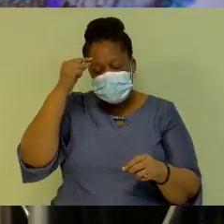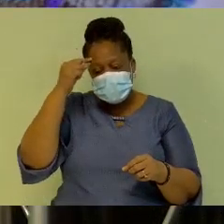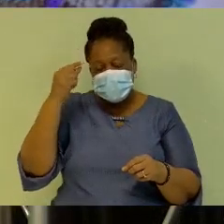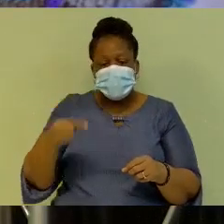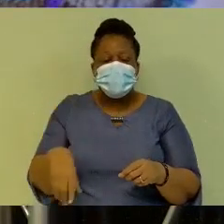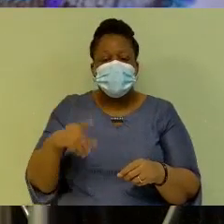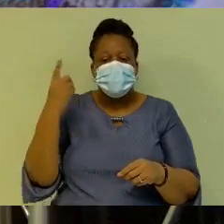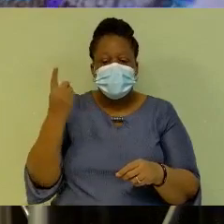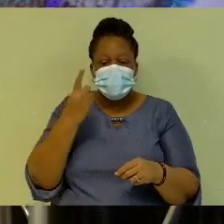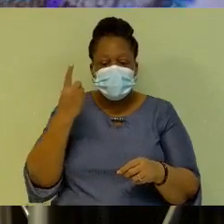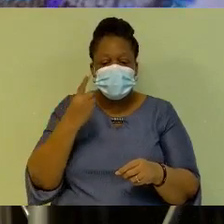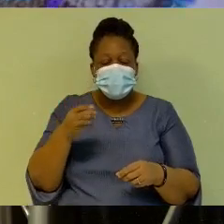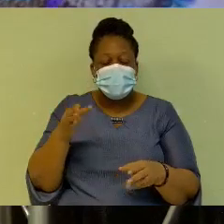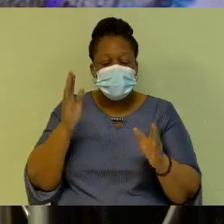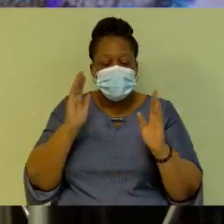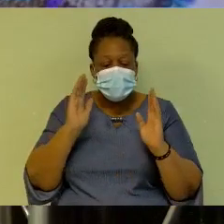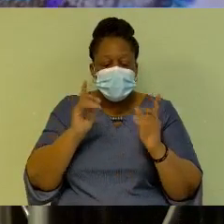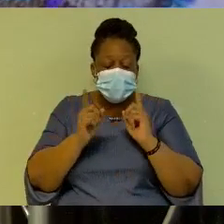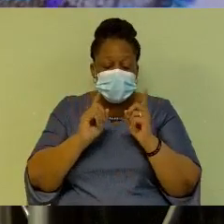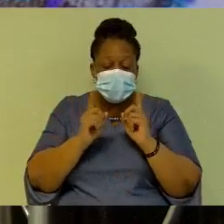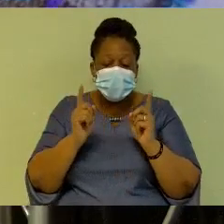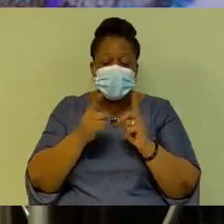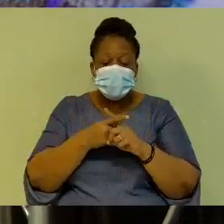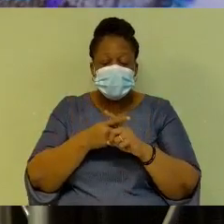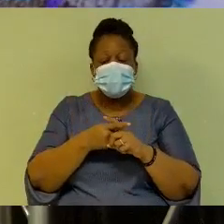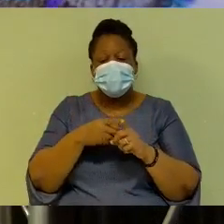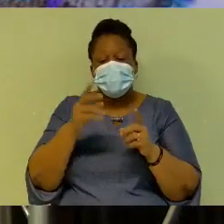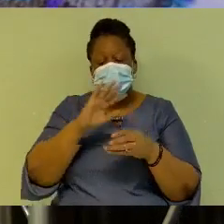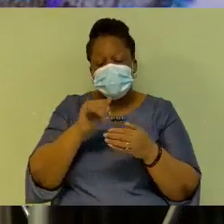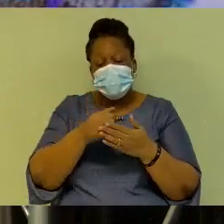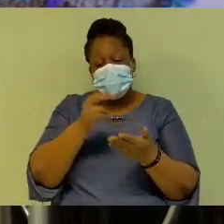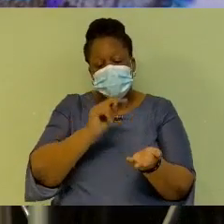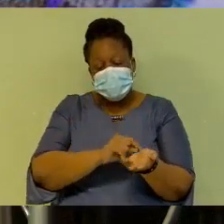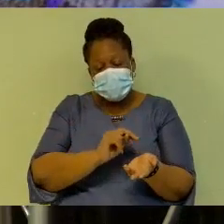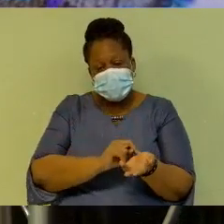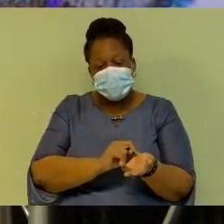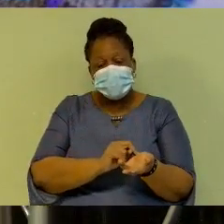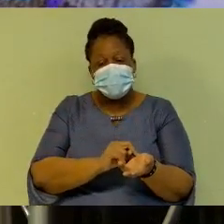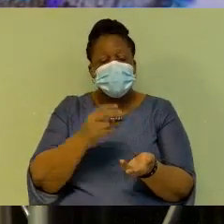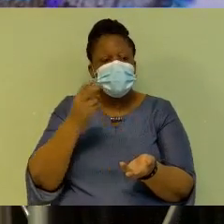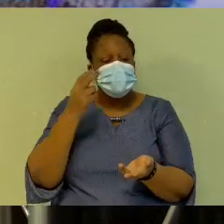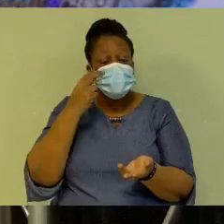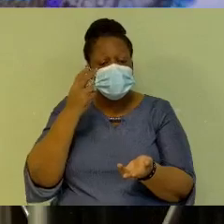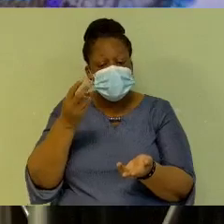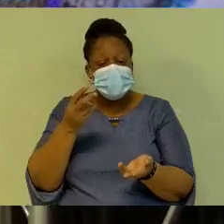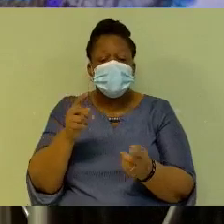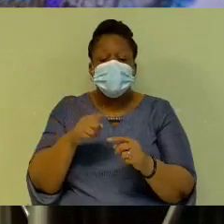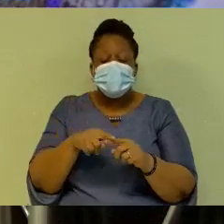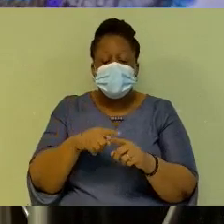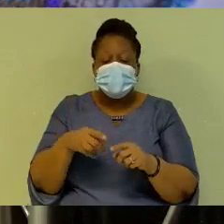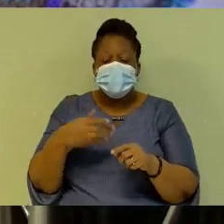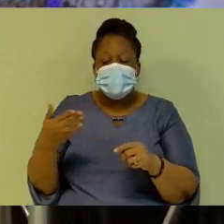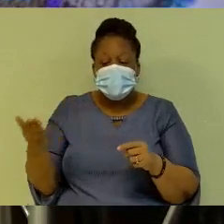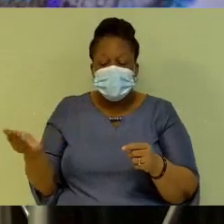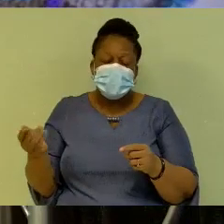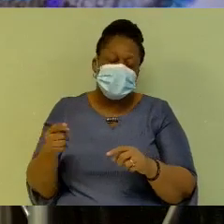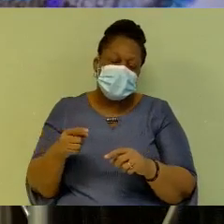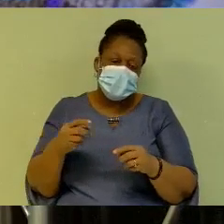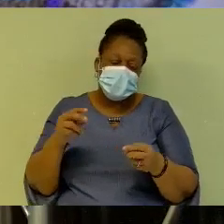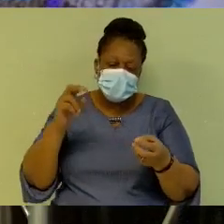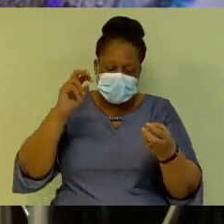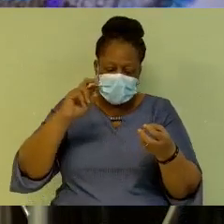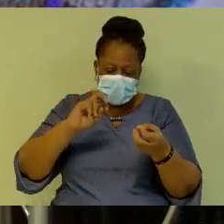nursing fraternity, the Nurses and Midwives Council, and the HRD in order to bring settlement to the aforementioned concerns